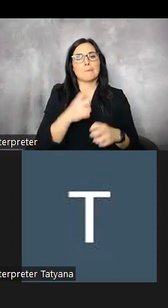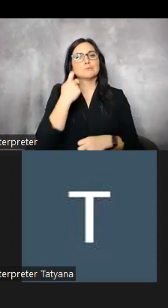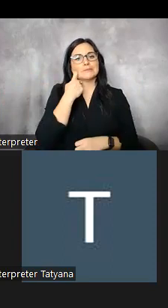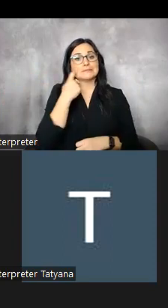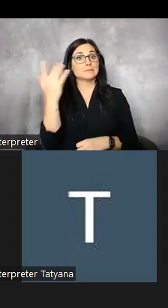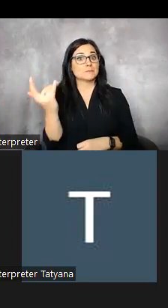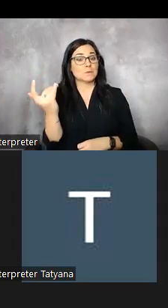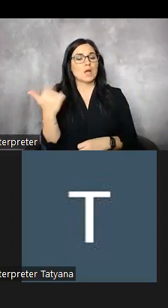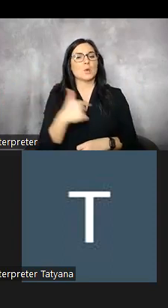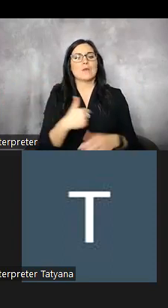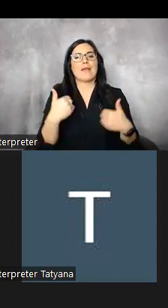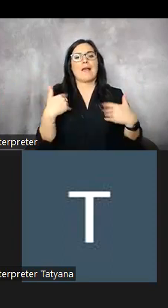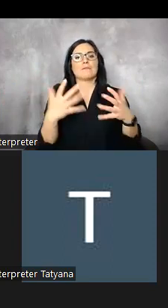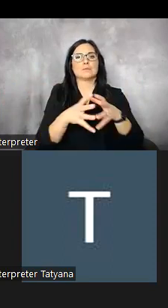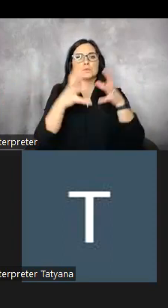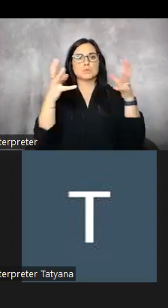have so much